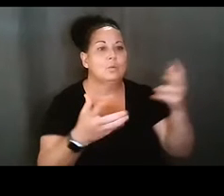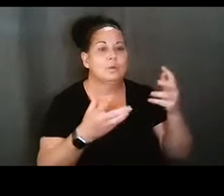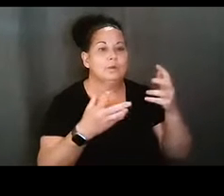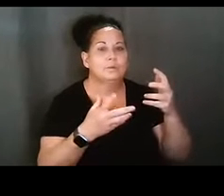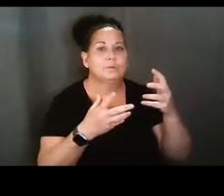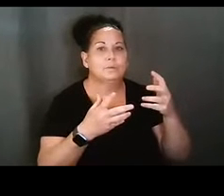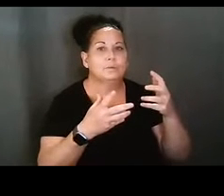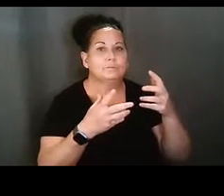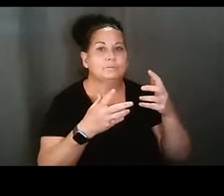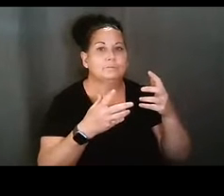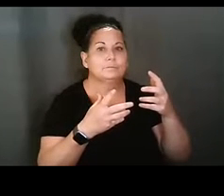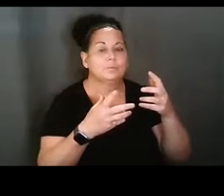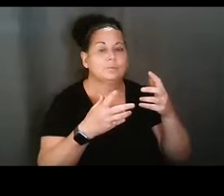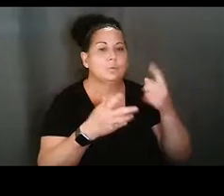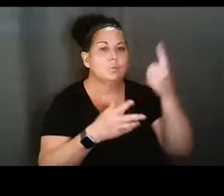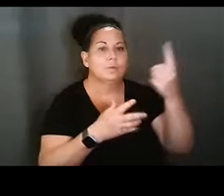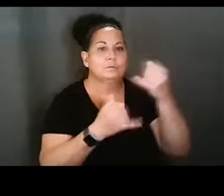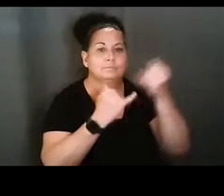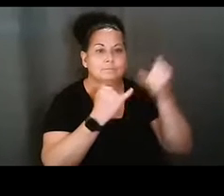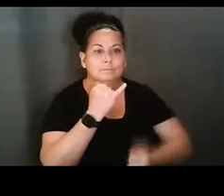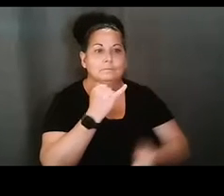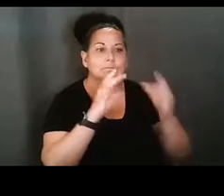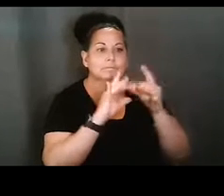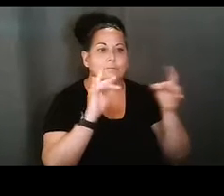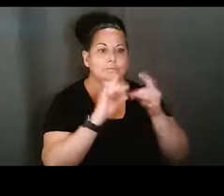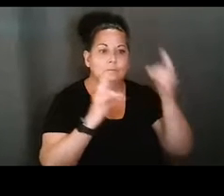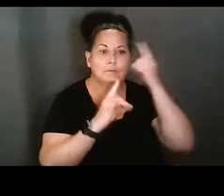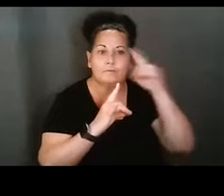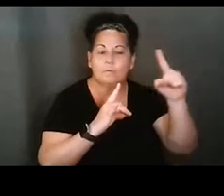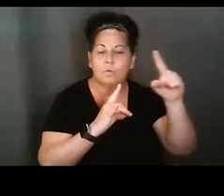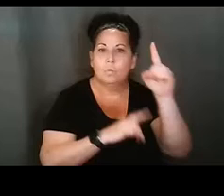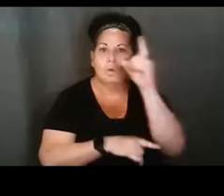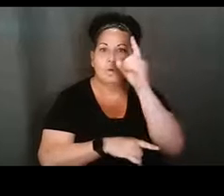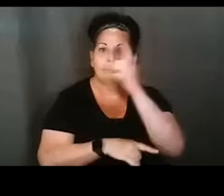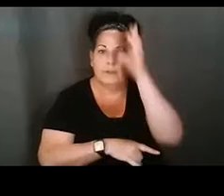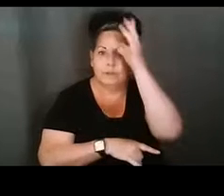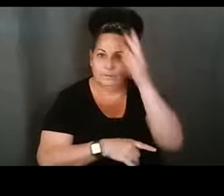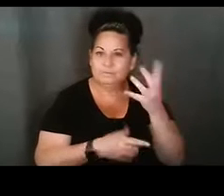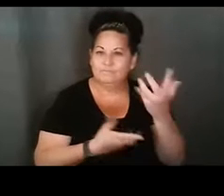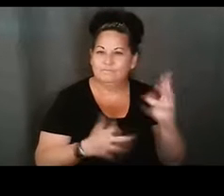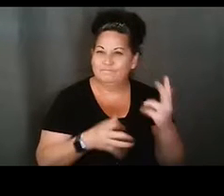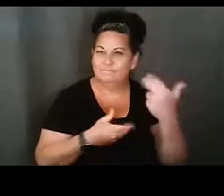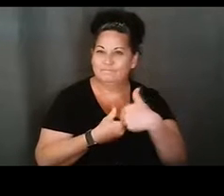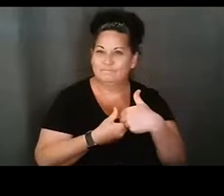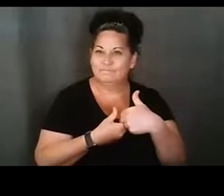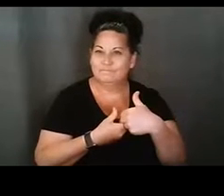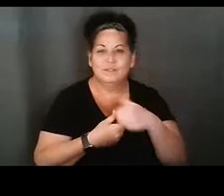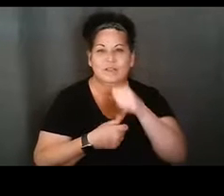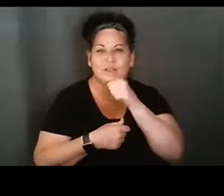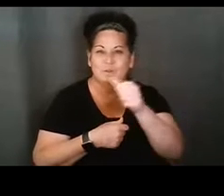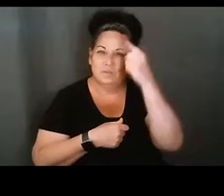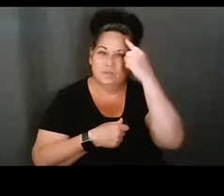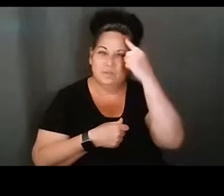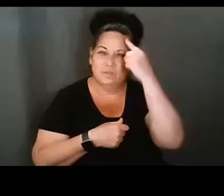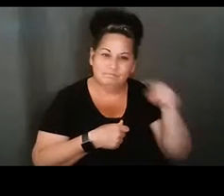final comment. For the parents who did attend, I don't think we can ever